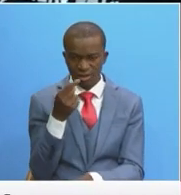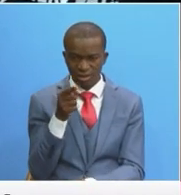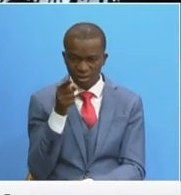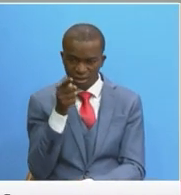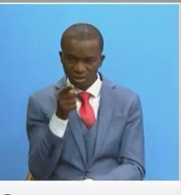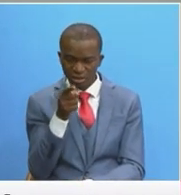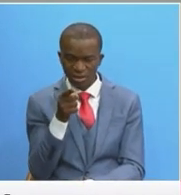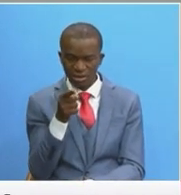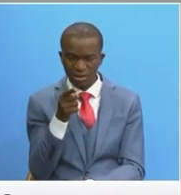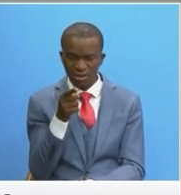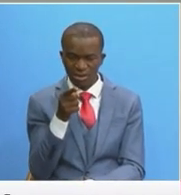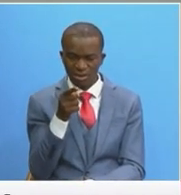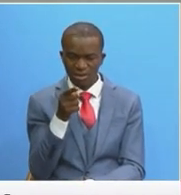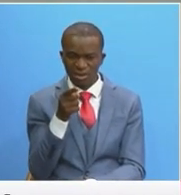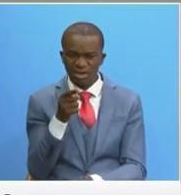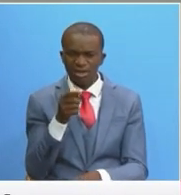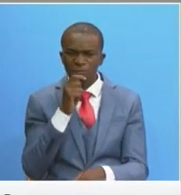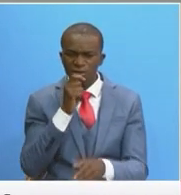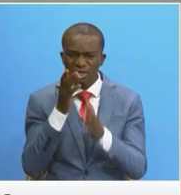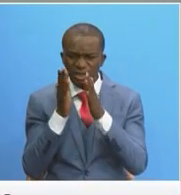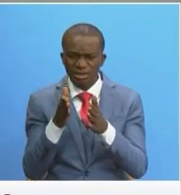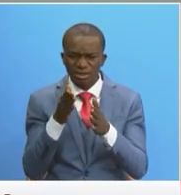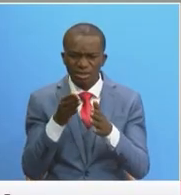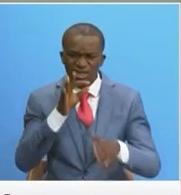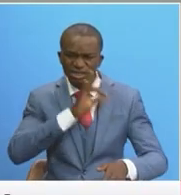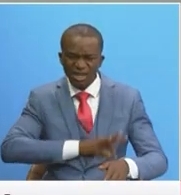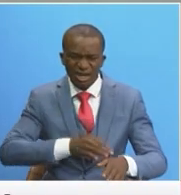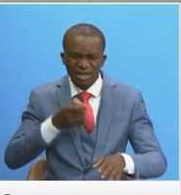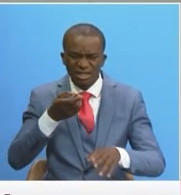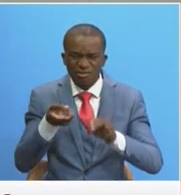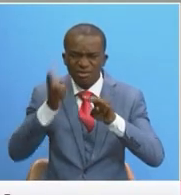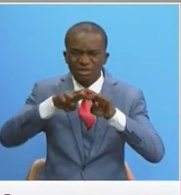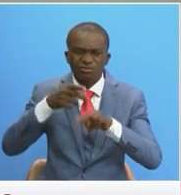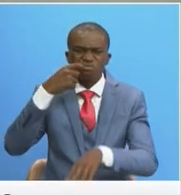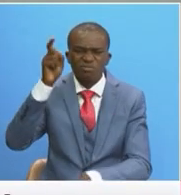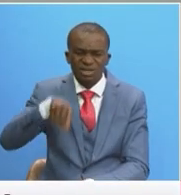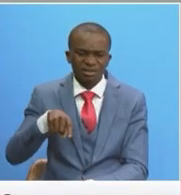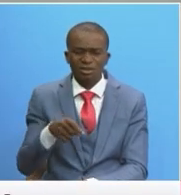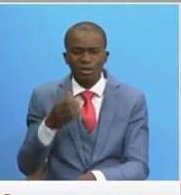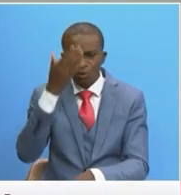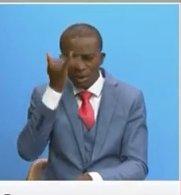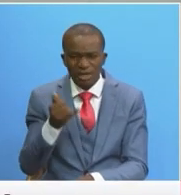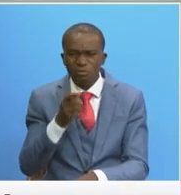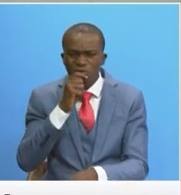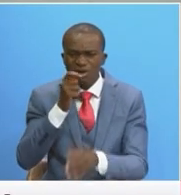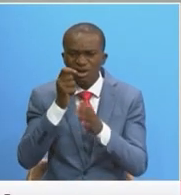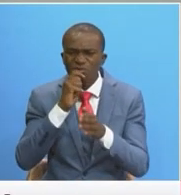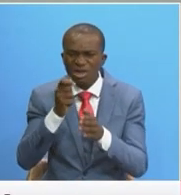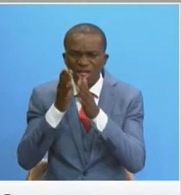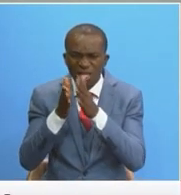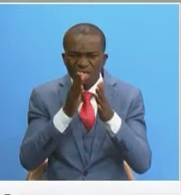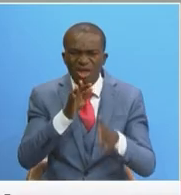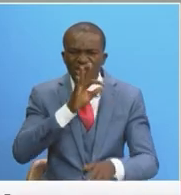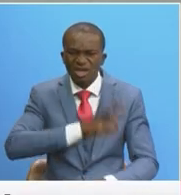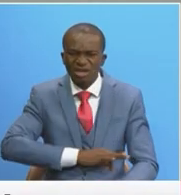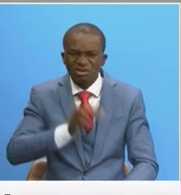for journalists. The remunerations of our people in the media is something that needs to be looked at very quickly. We have